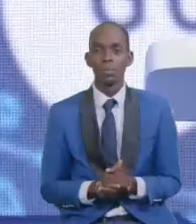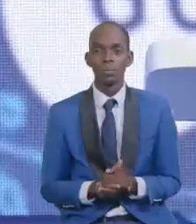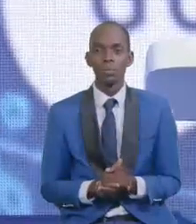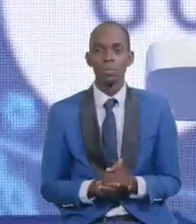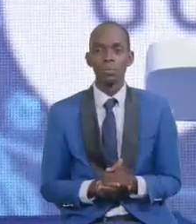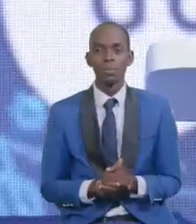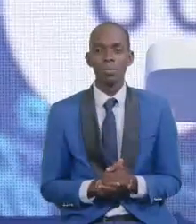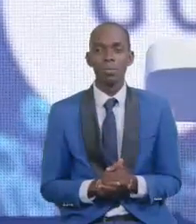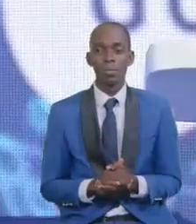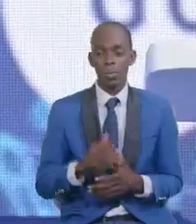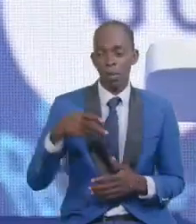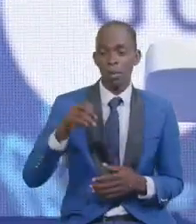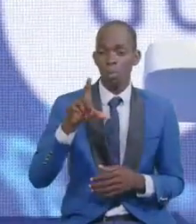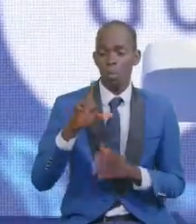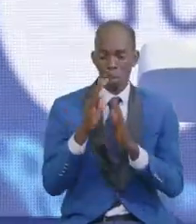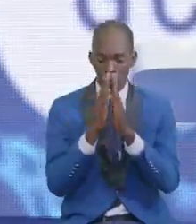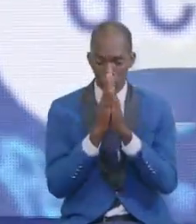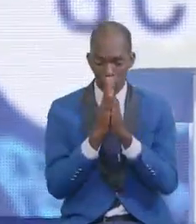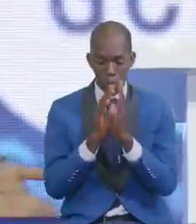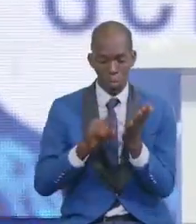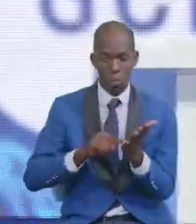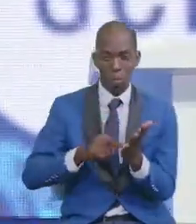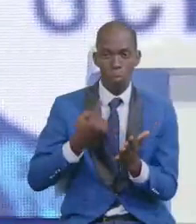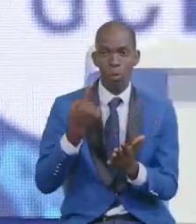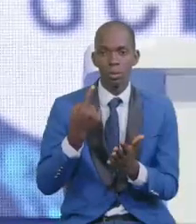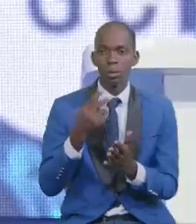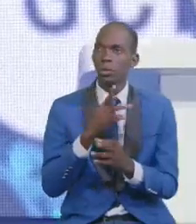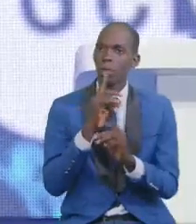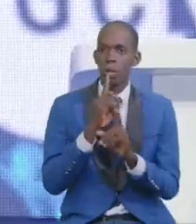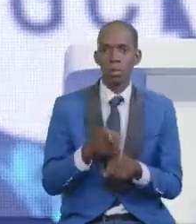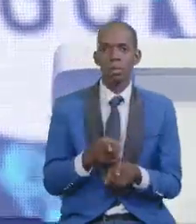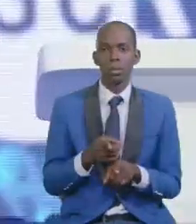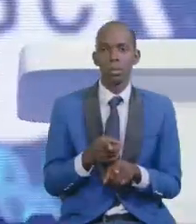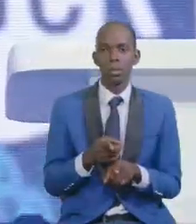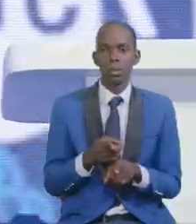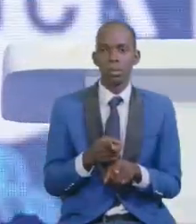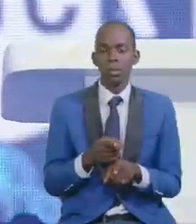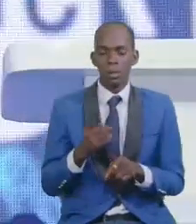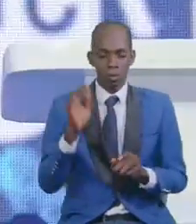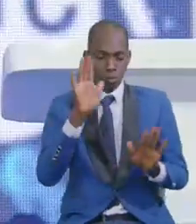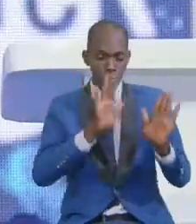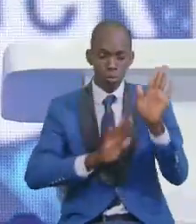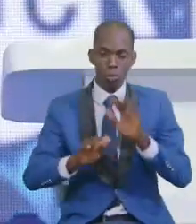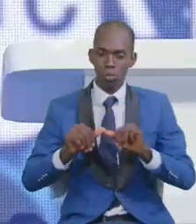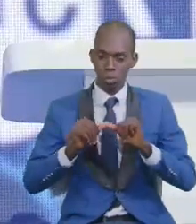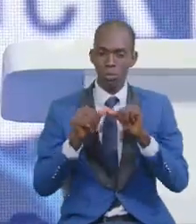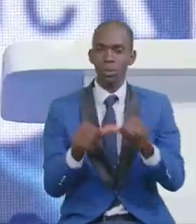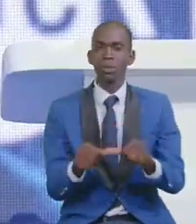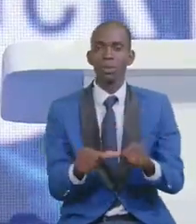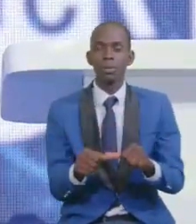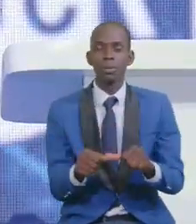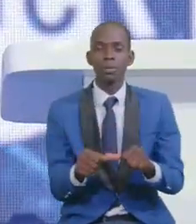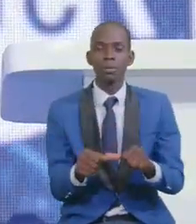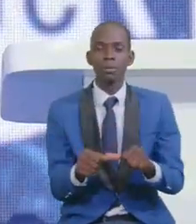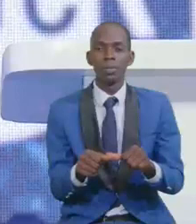He prayed once, no answer. The buffeting still continued.